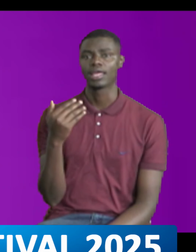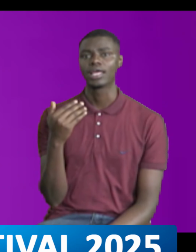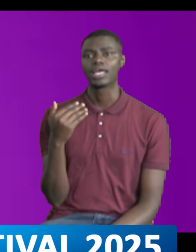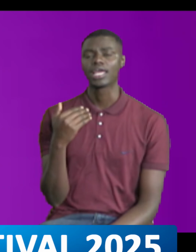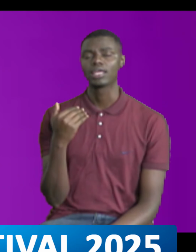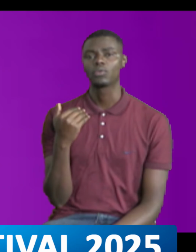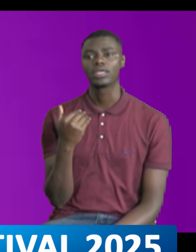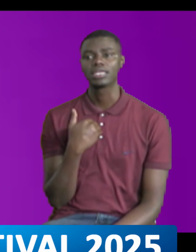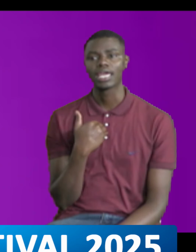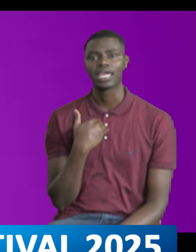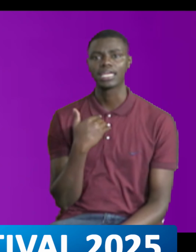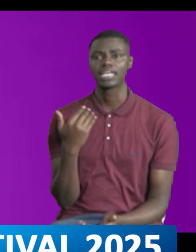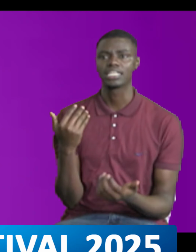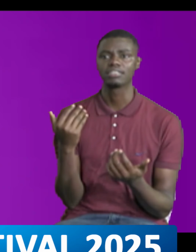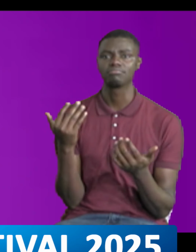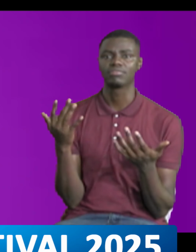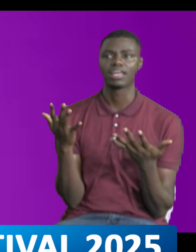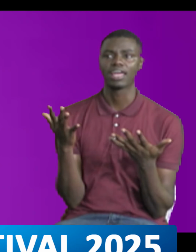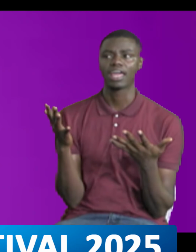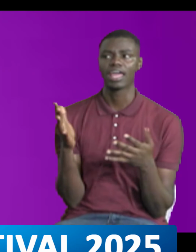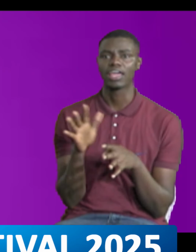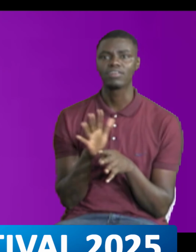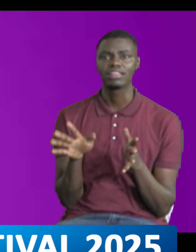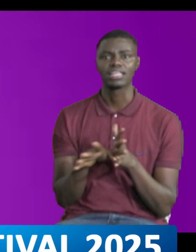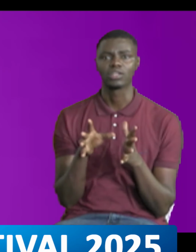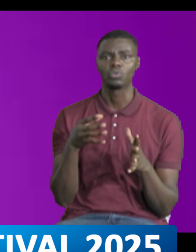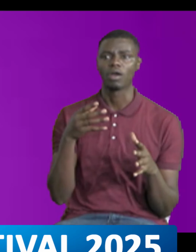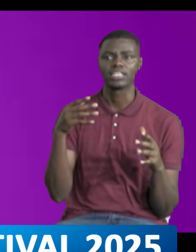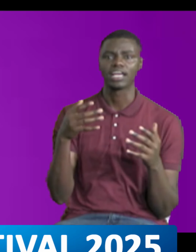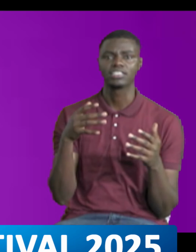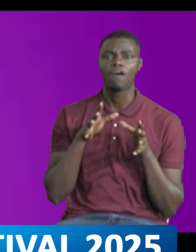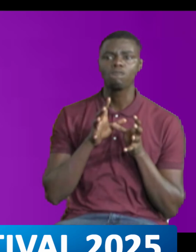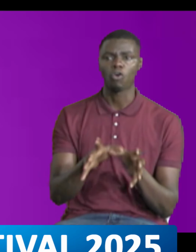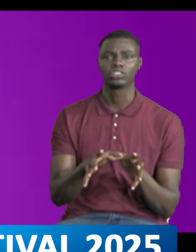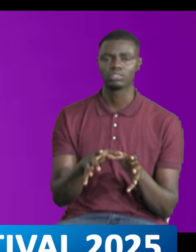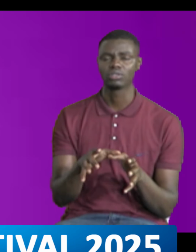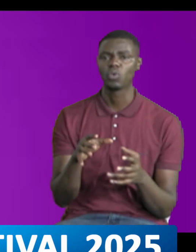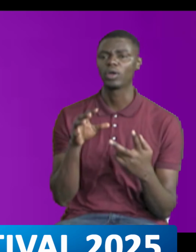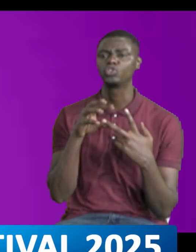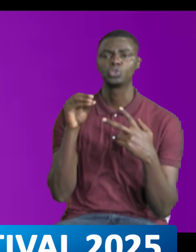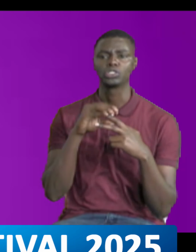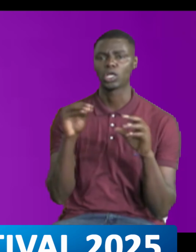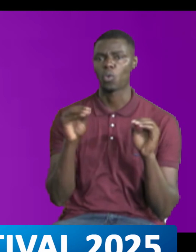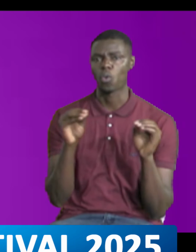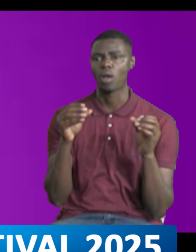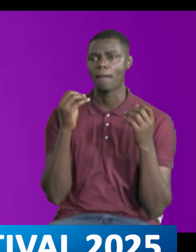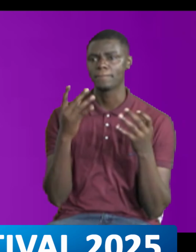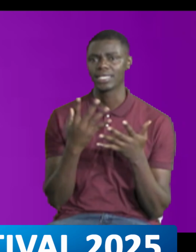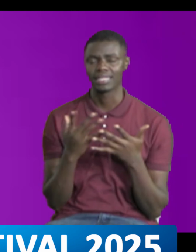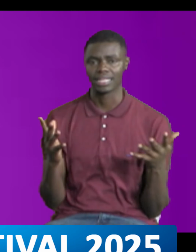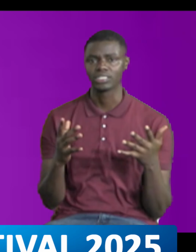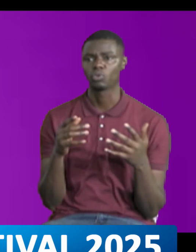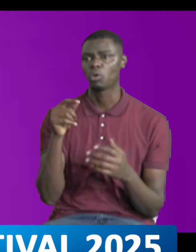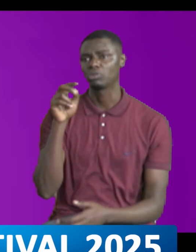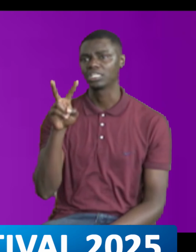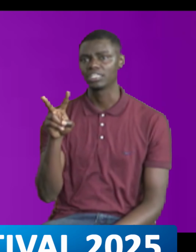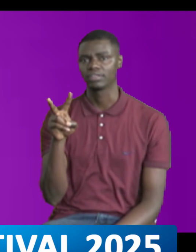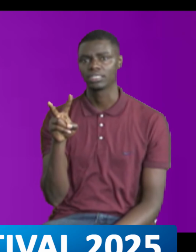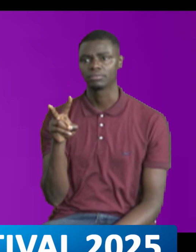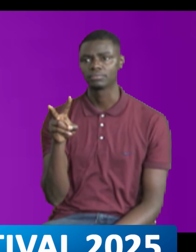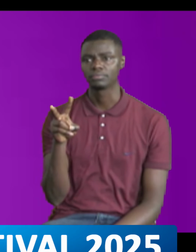all this things that were shoved down our throats. It's not like we had really much of a choice because most of the things on TV